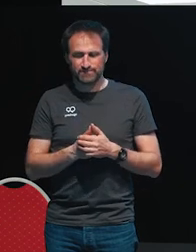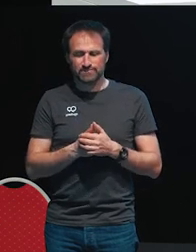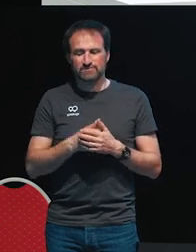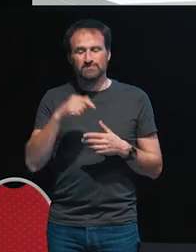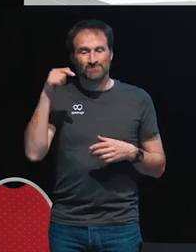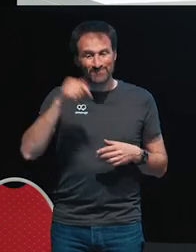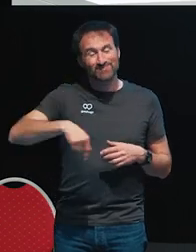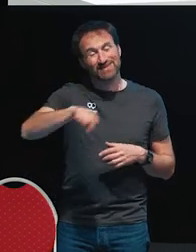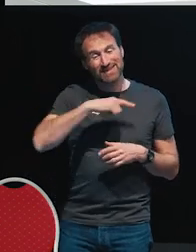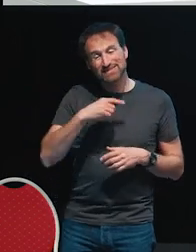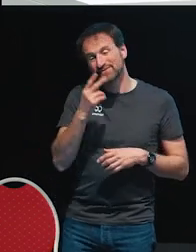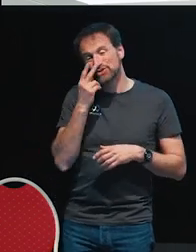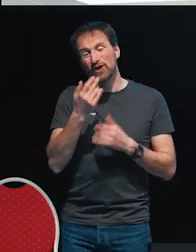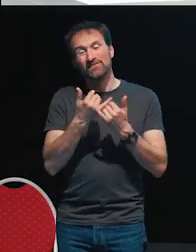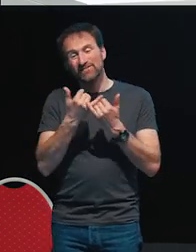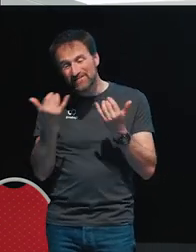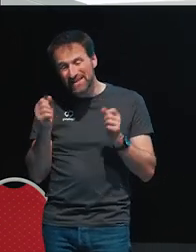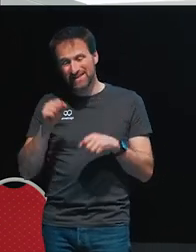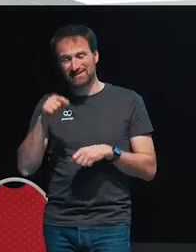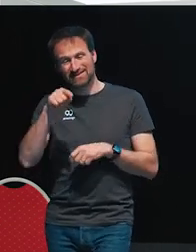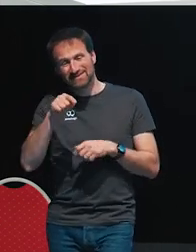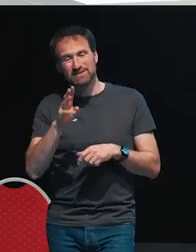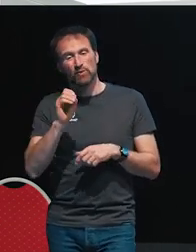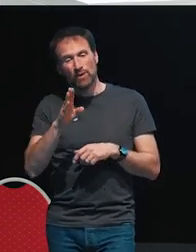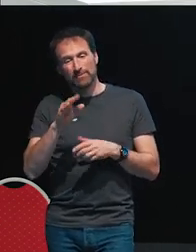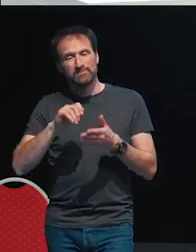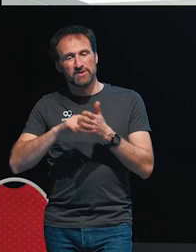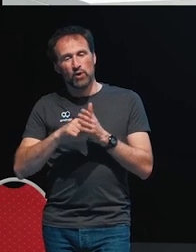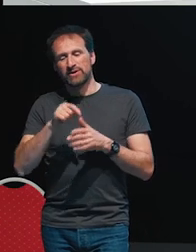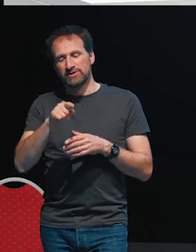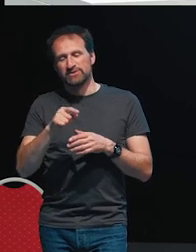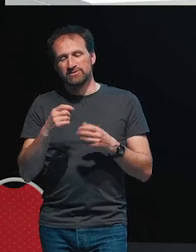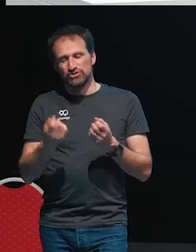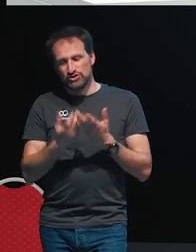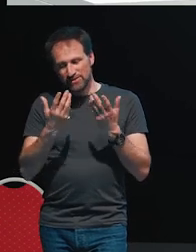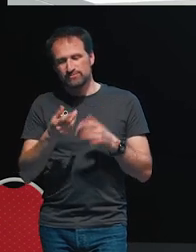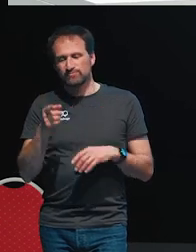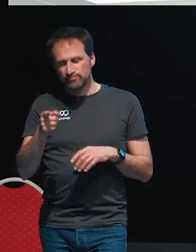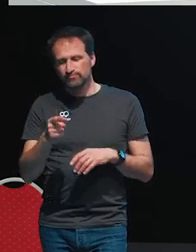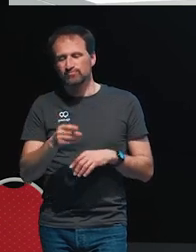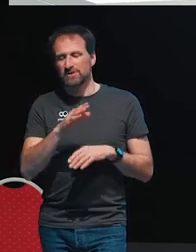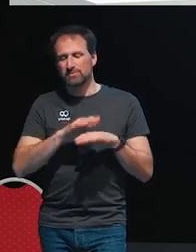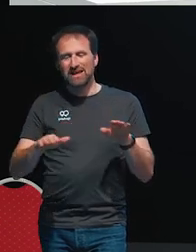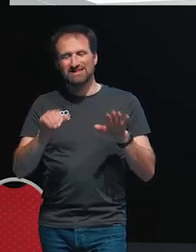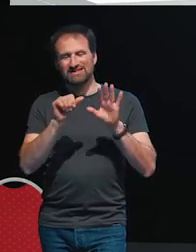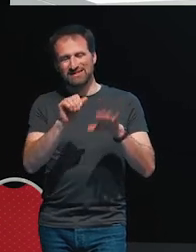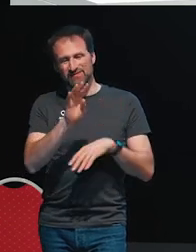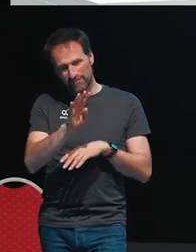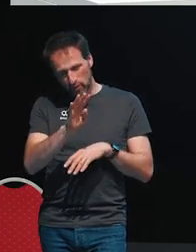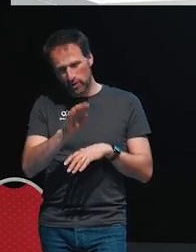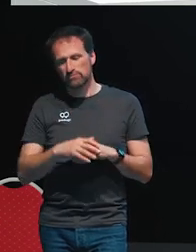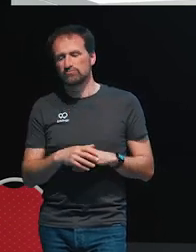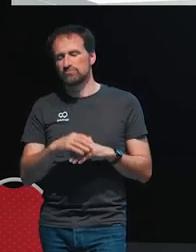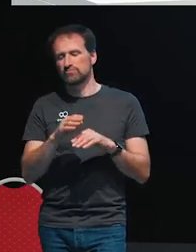look at how you create a JSON Web Token. So you take the base64 of some JSON, your header, your payload,